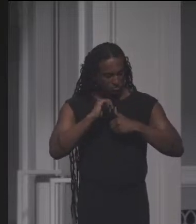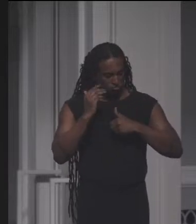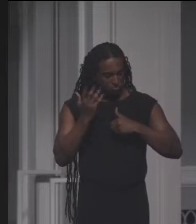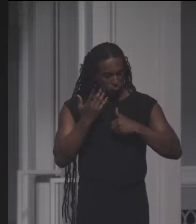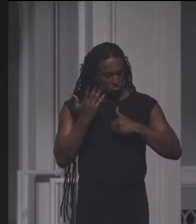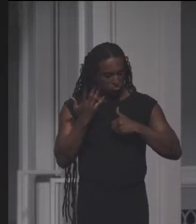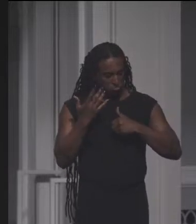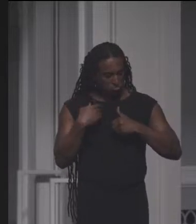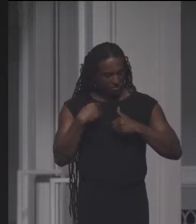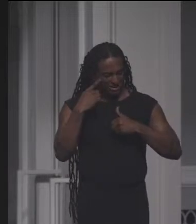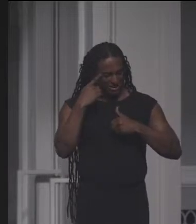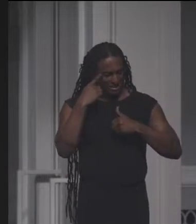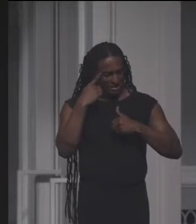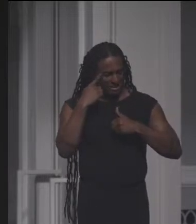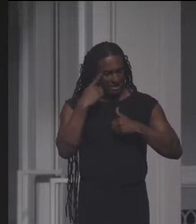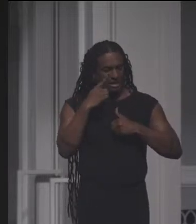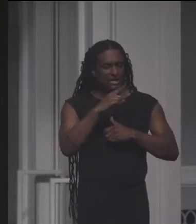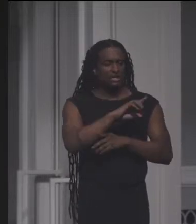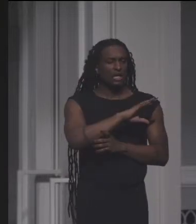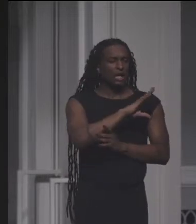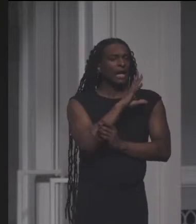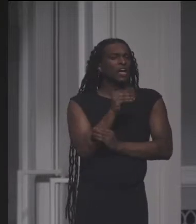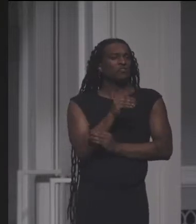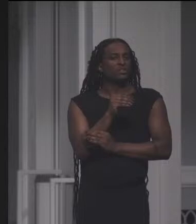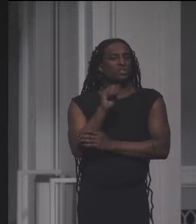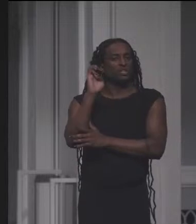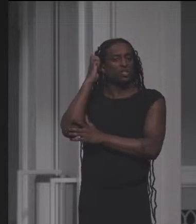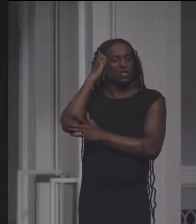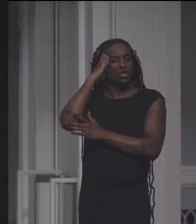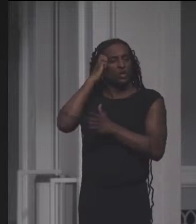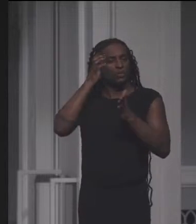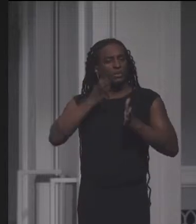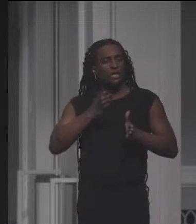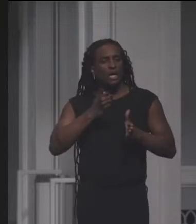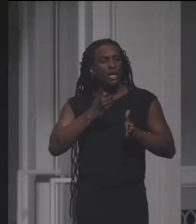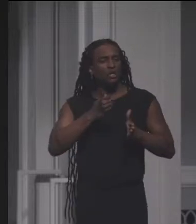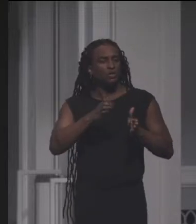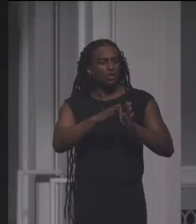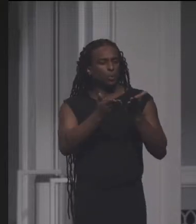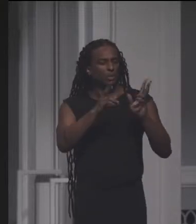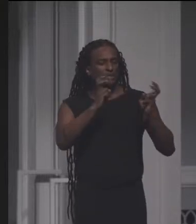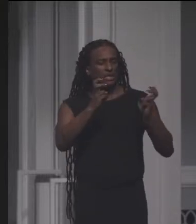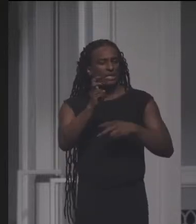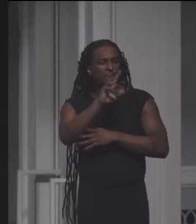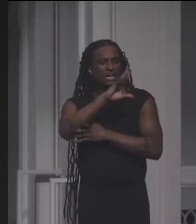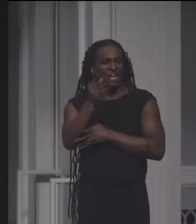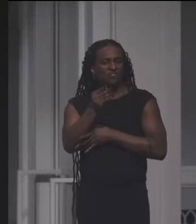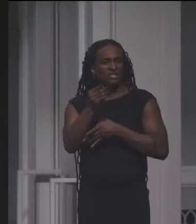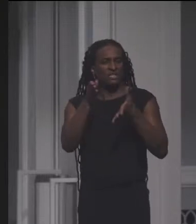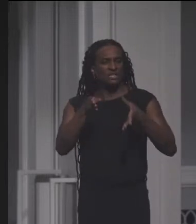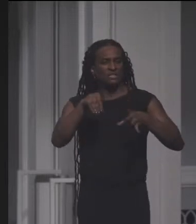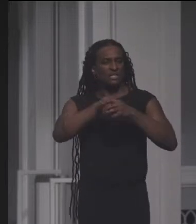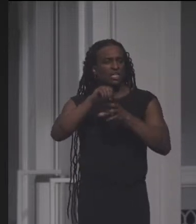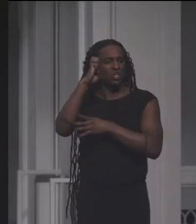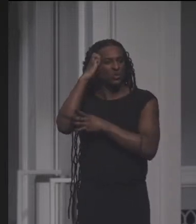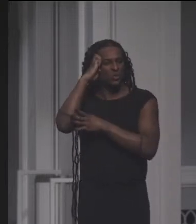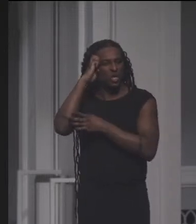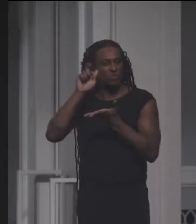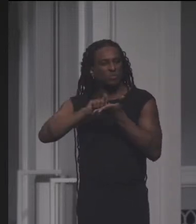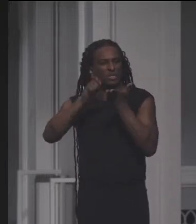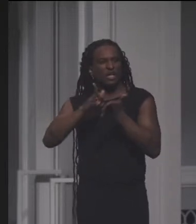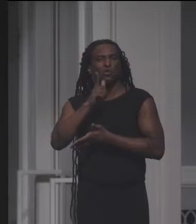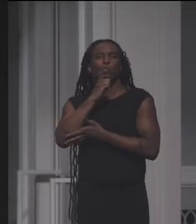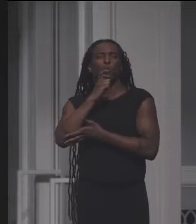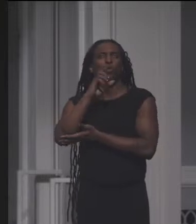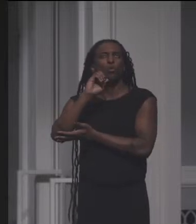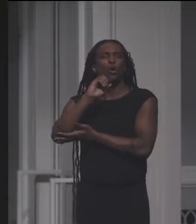I think African Europeans or Africans in Europe, or by Odette. Oh, I'm so sorry, I